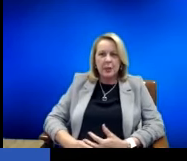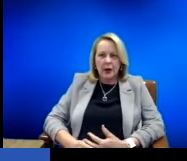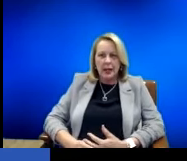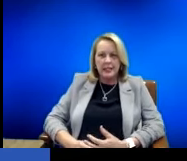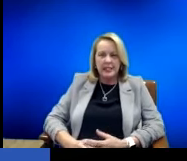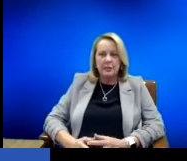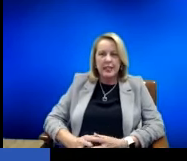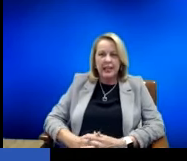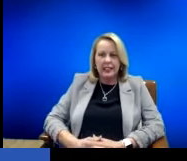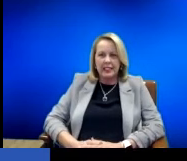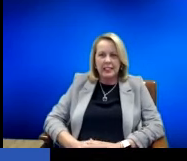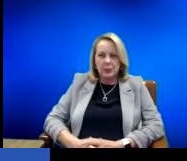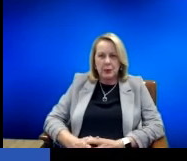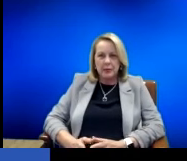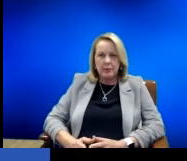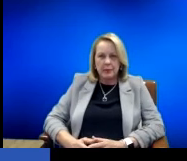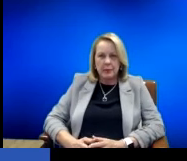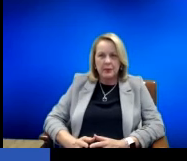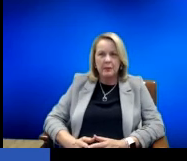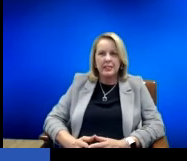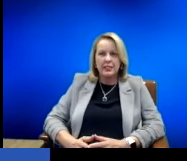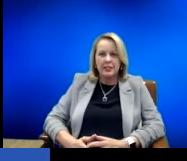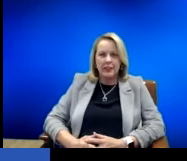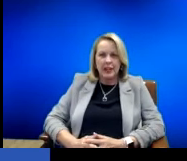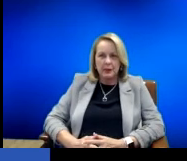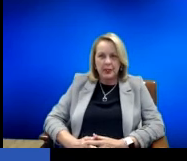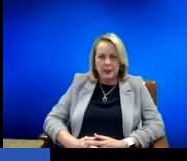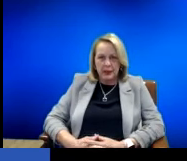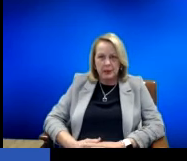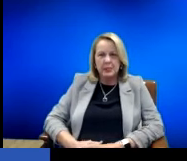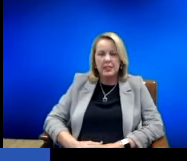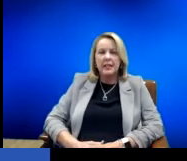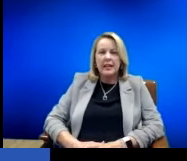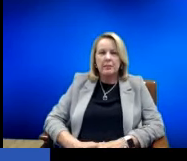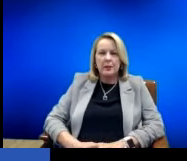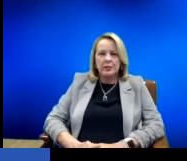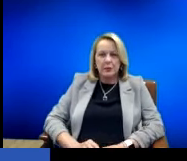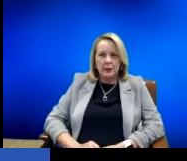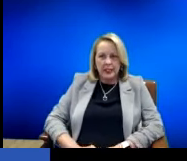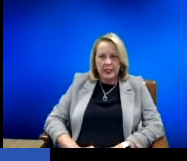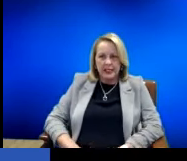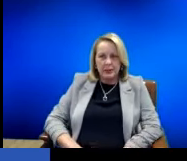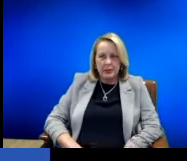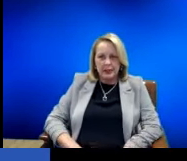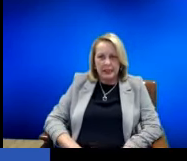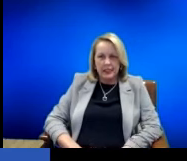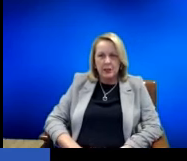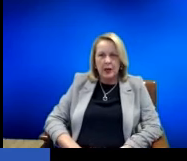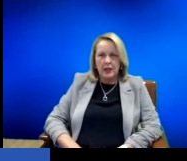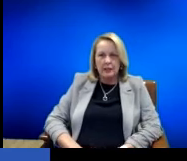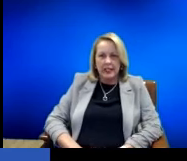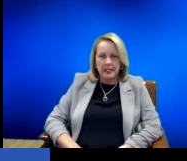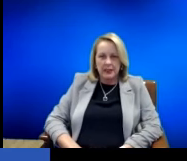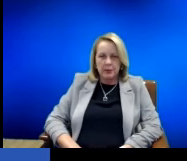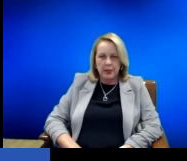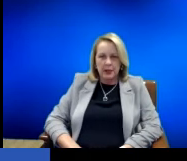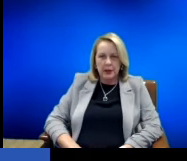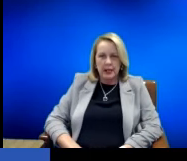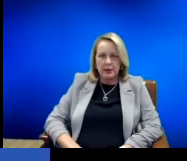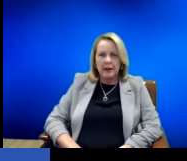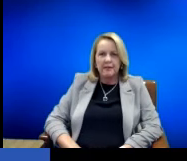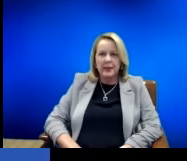statute requires that we have at least 1 member from each of the following groups: a person with a disability who qualifies for